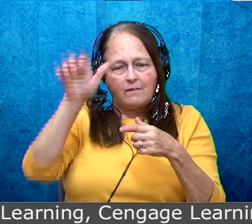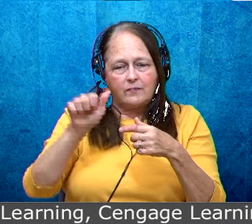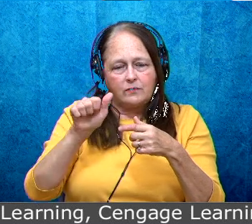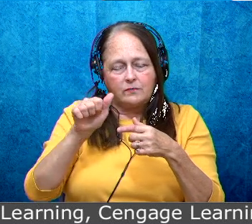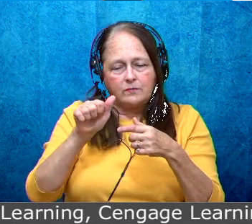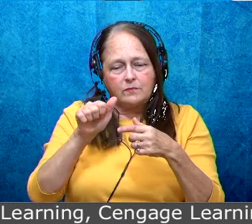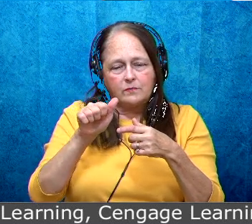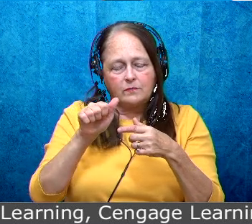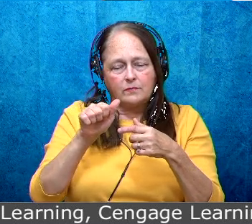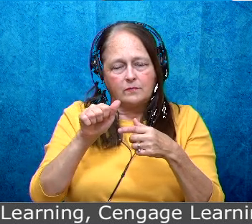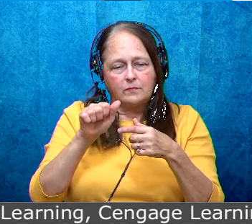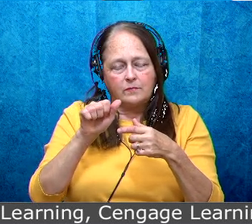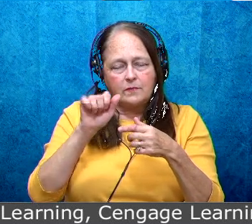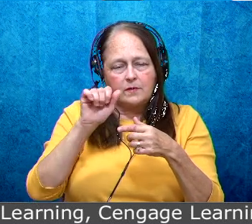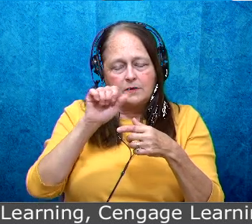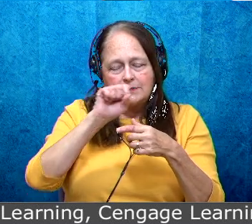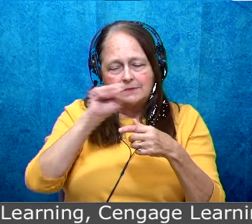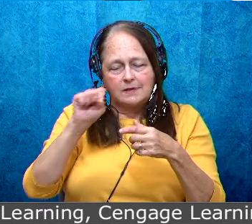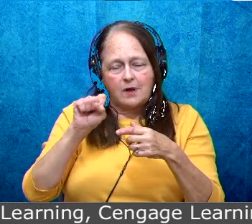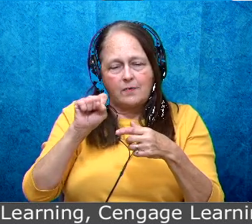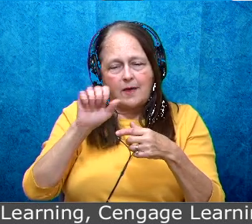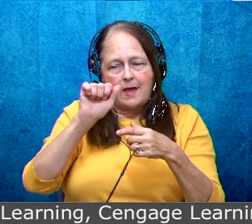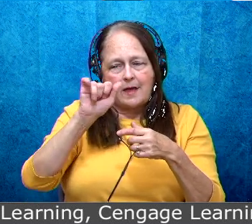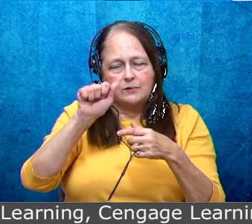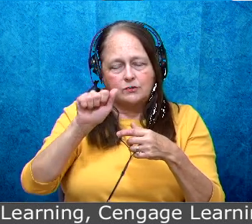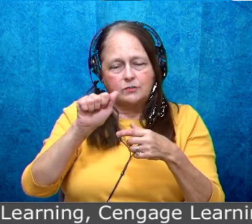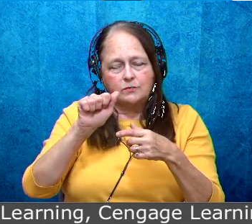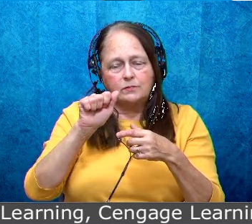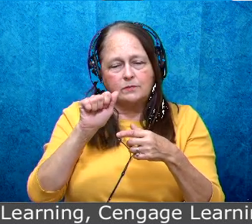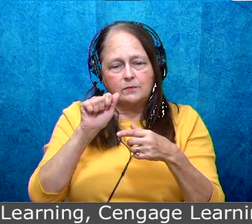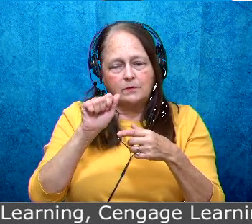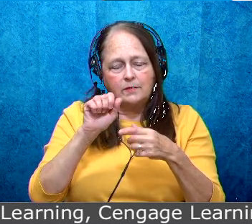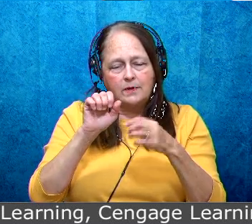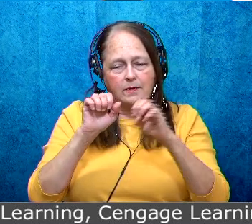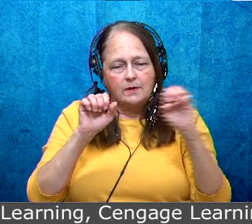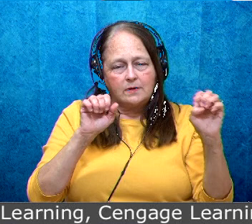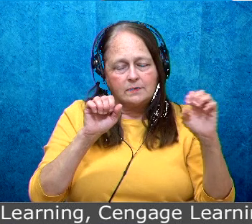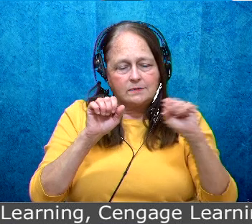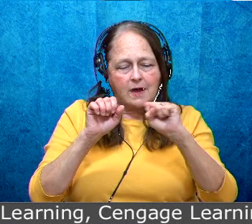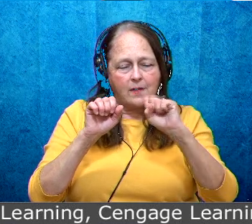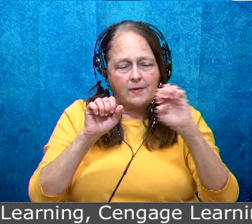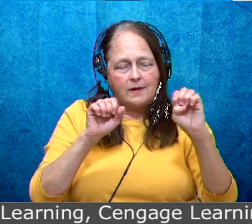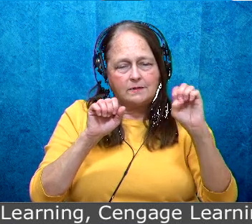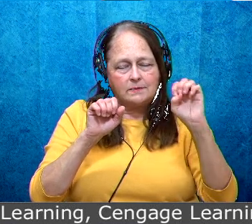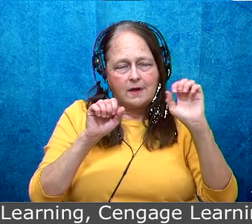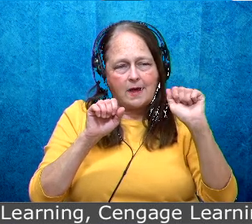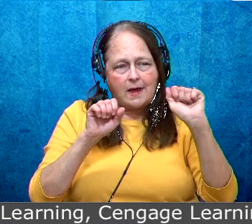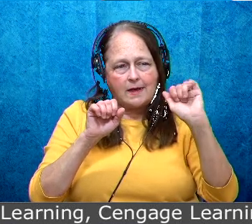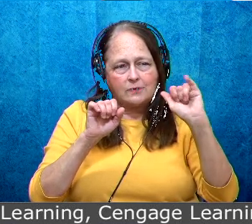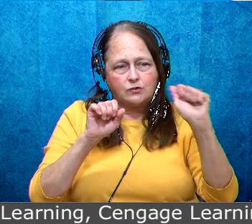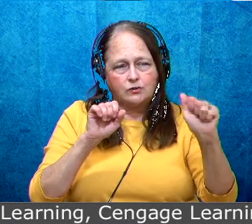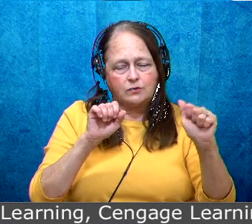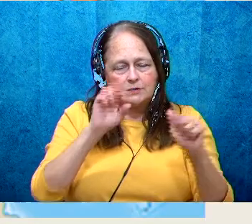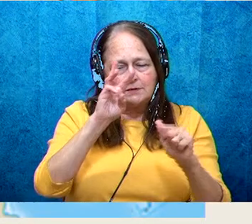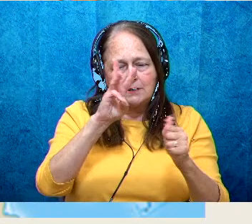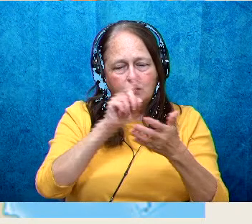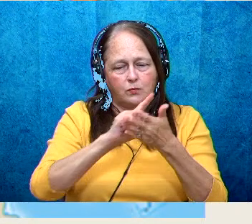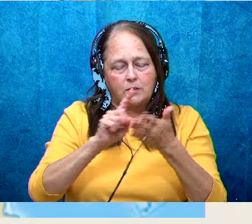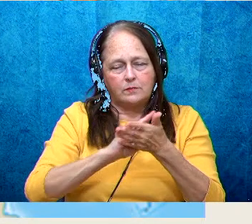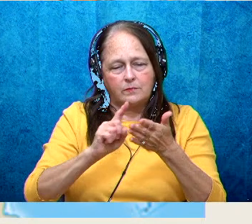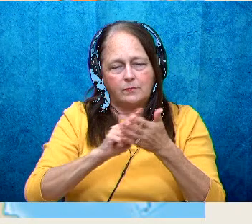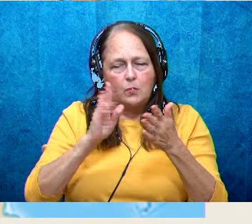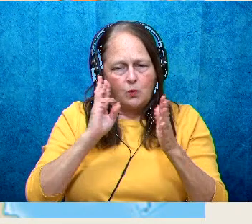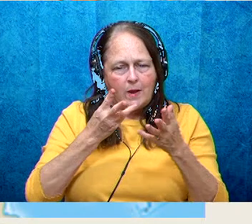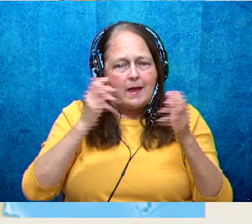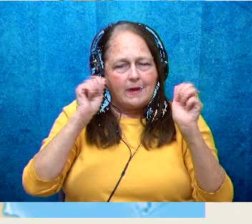Africa, South Asia, East Asia, and then Southeast Asia. And we're going to do all that in 6 weeks, and we can